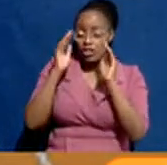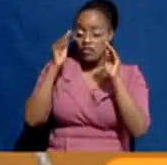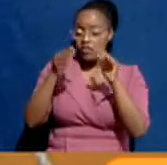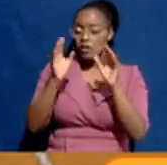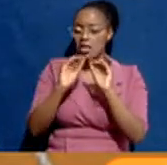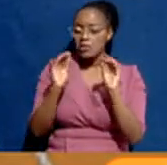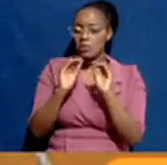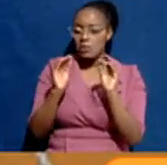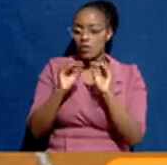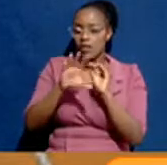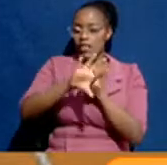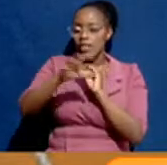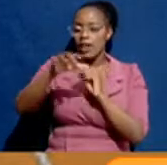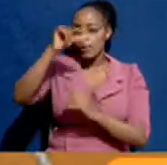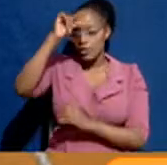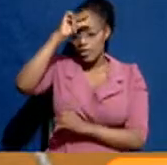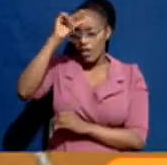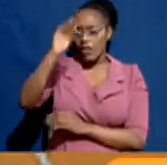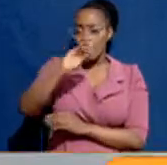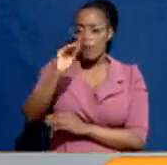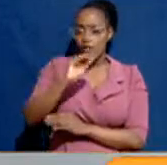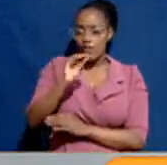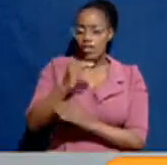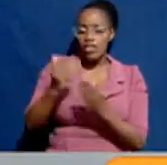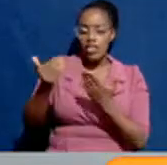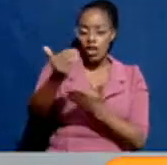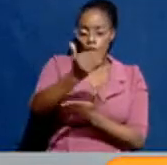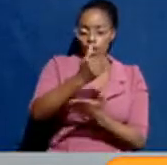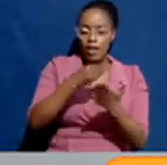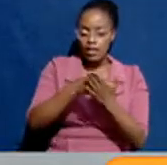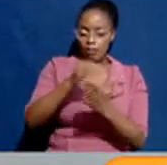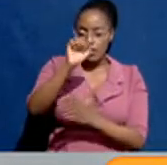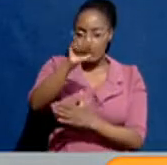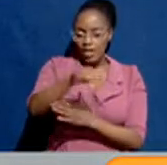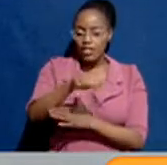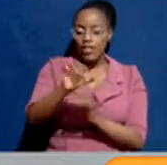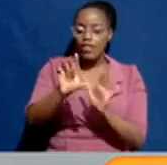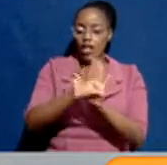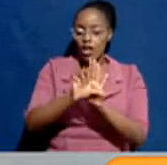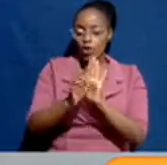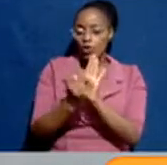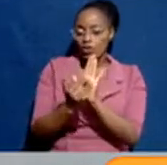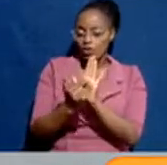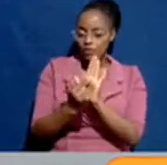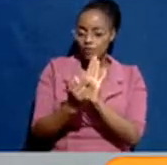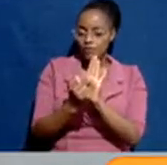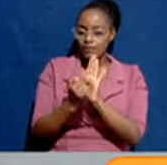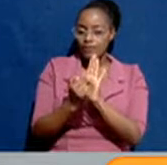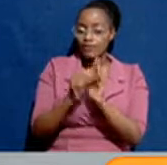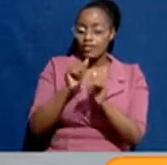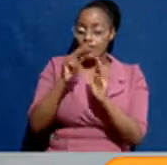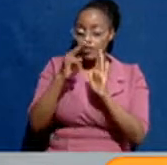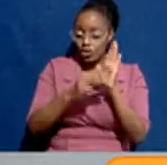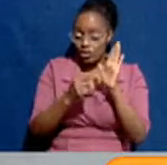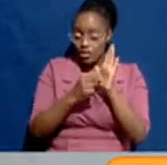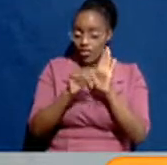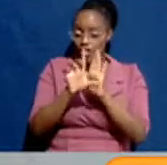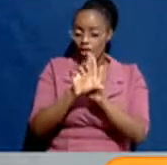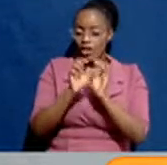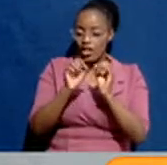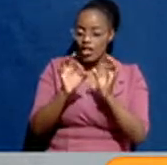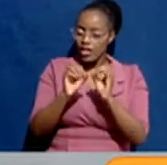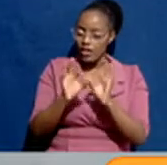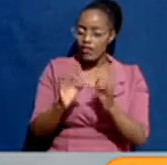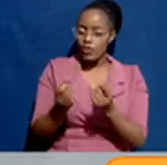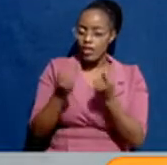the county government. Yeah. They collect money. The law, if you read it, if you understand